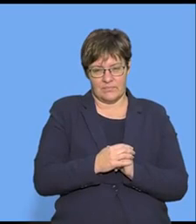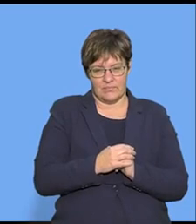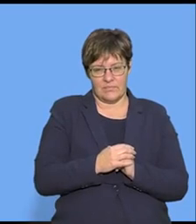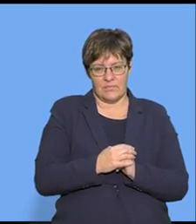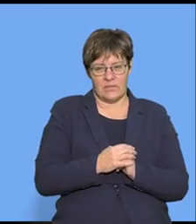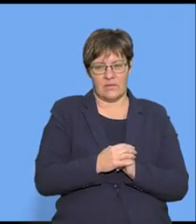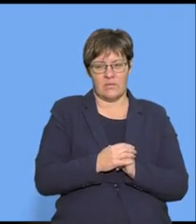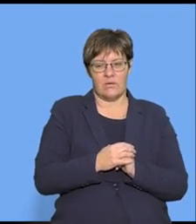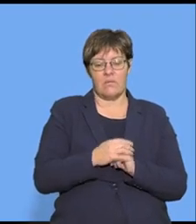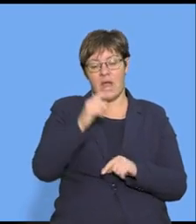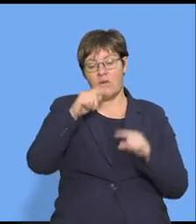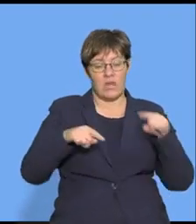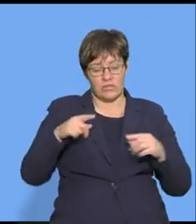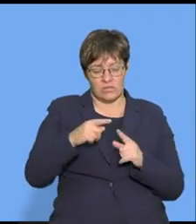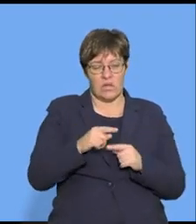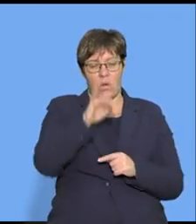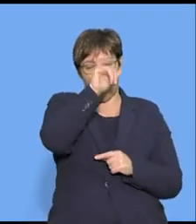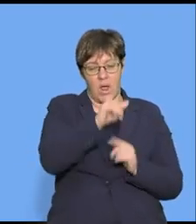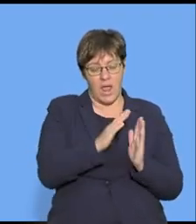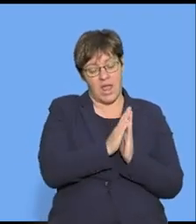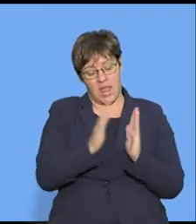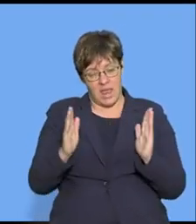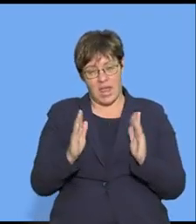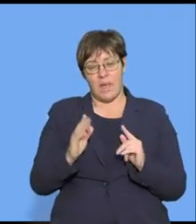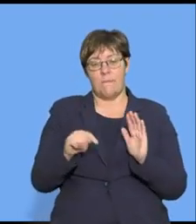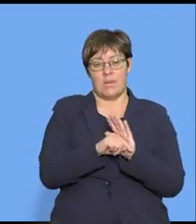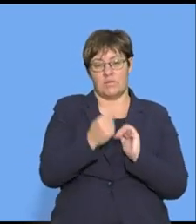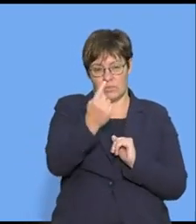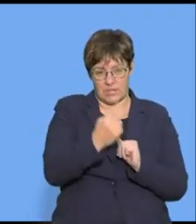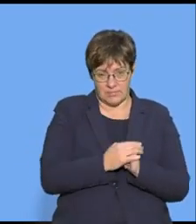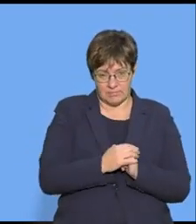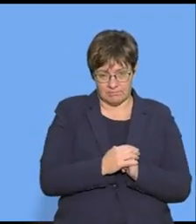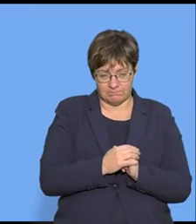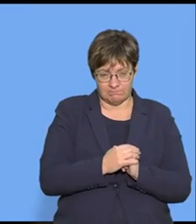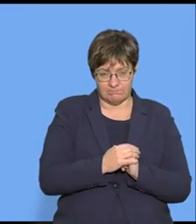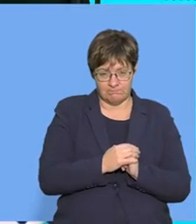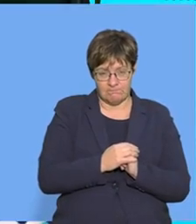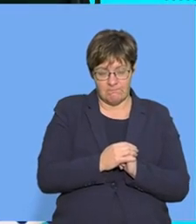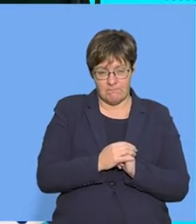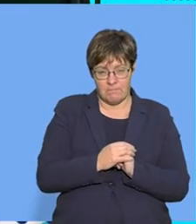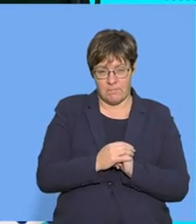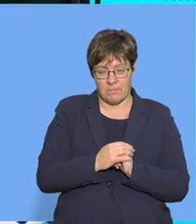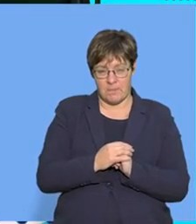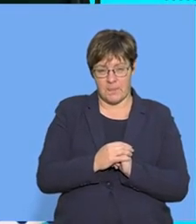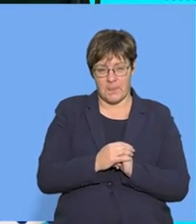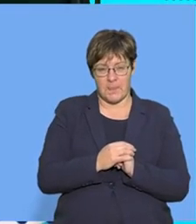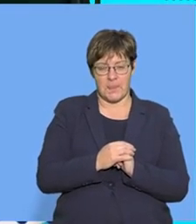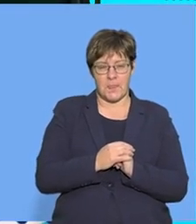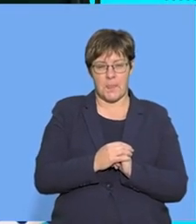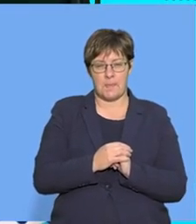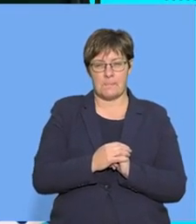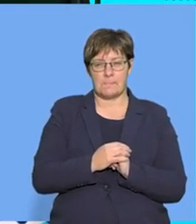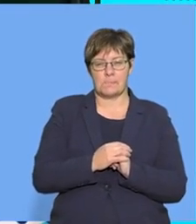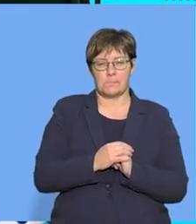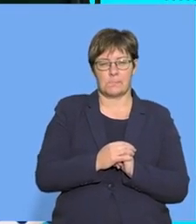y is greater or equals to minus 1. So let's quickly just talk about this. For me to find the range of